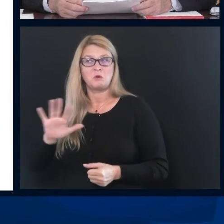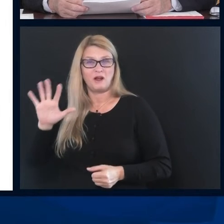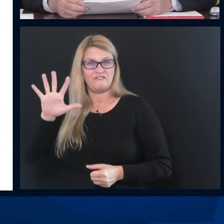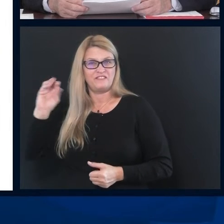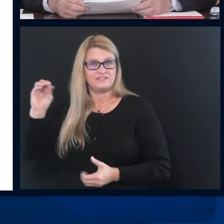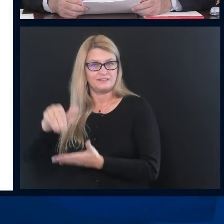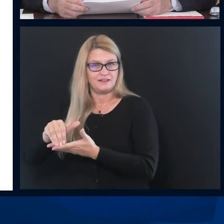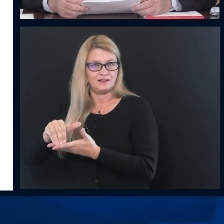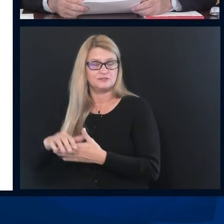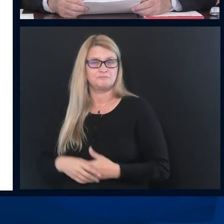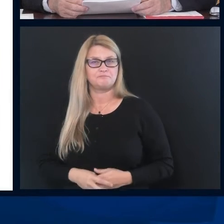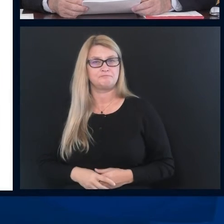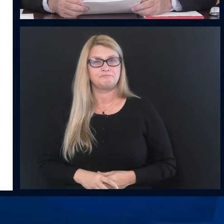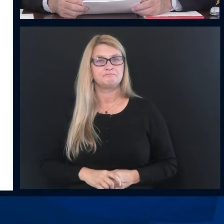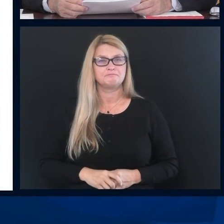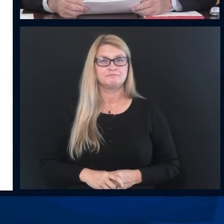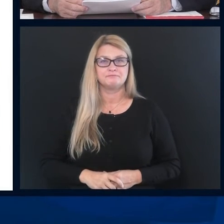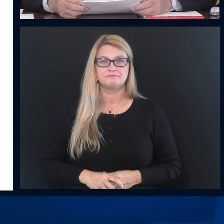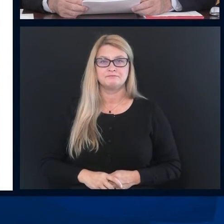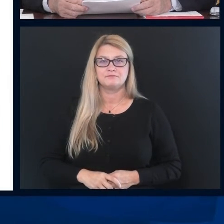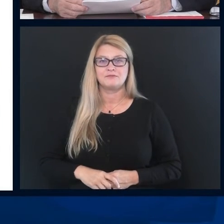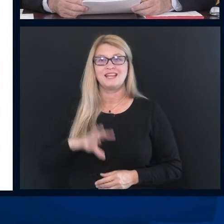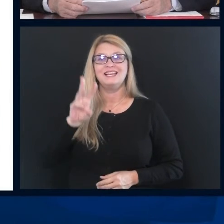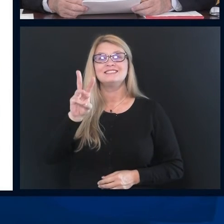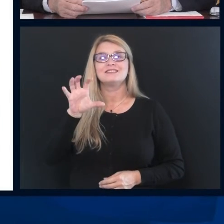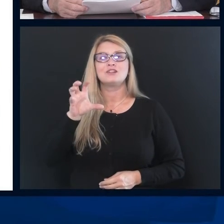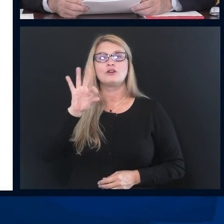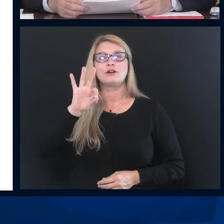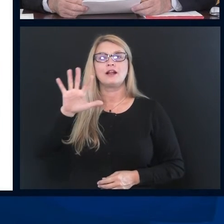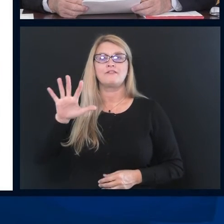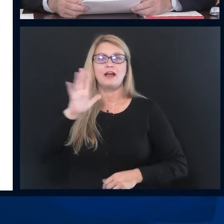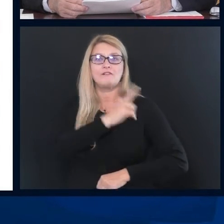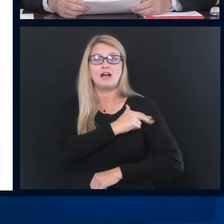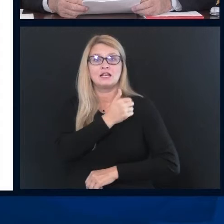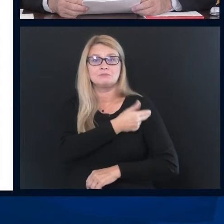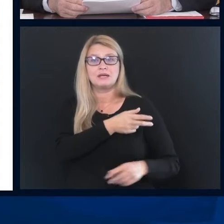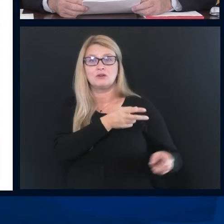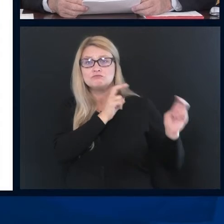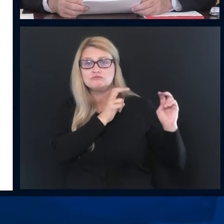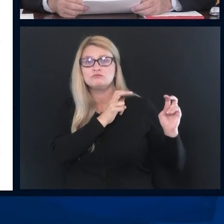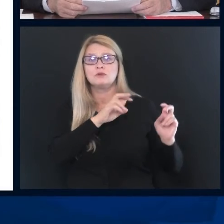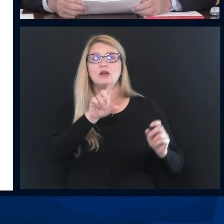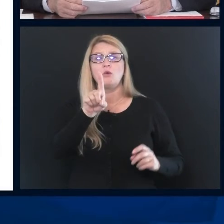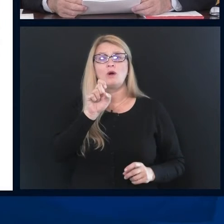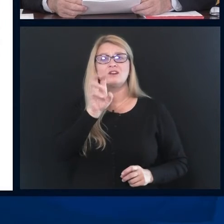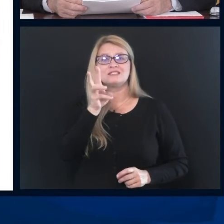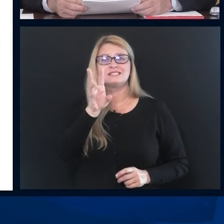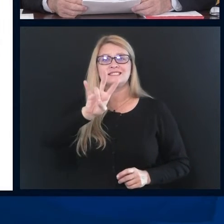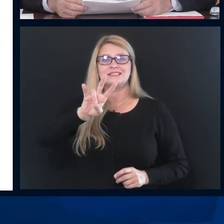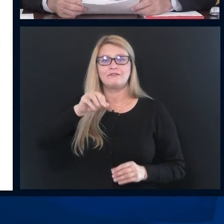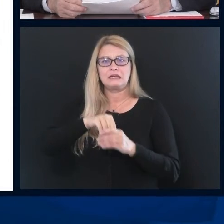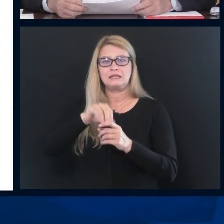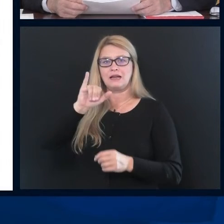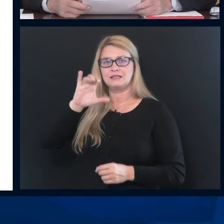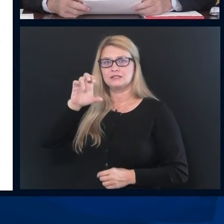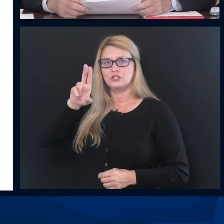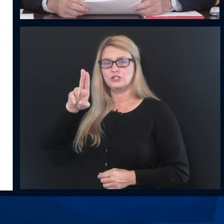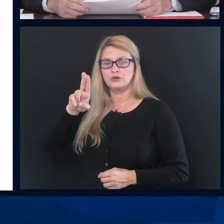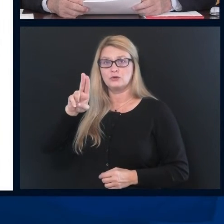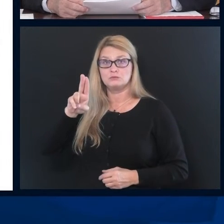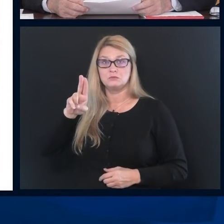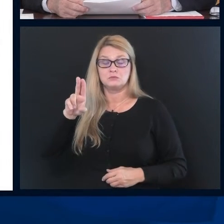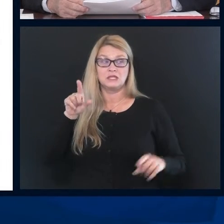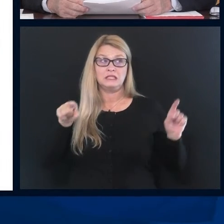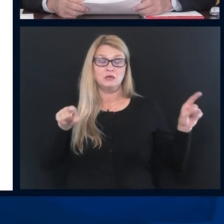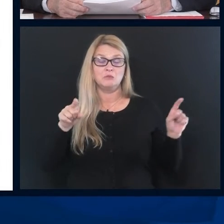50,000. We have 695 hospitalized and 167 in the ICU, and both that is